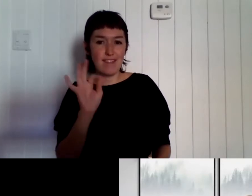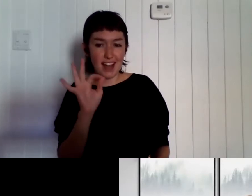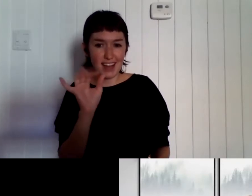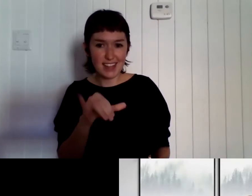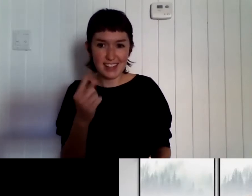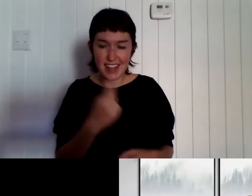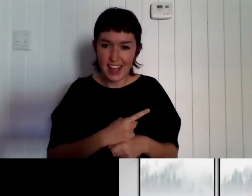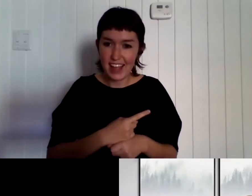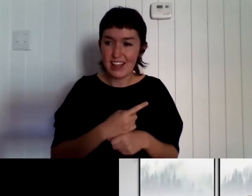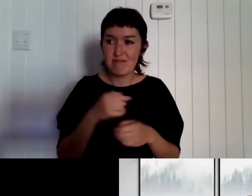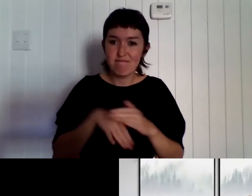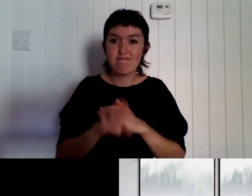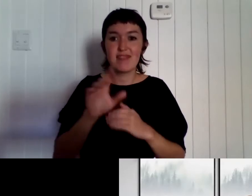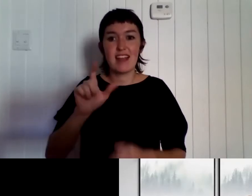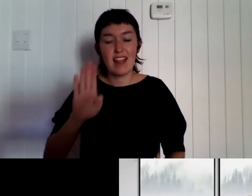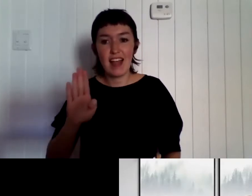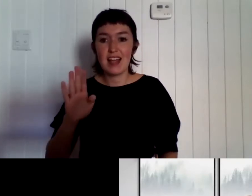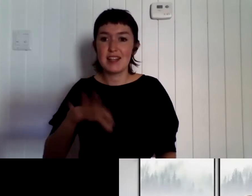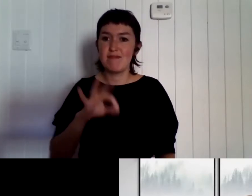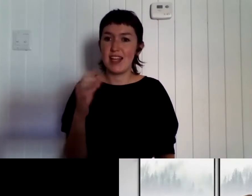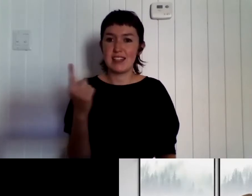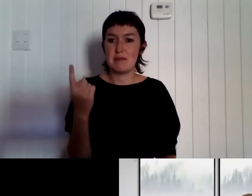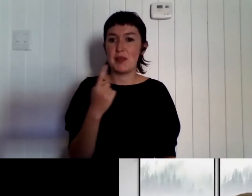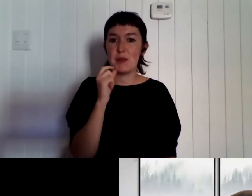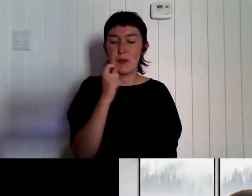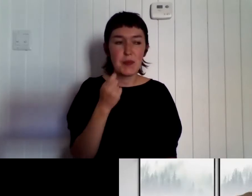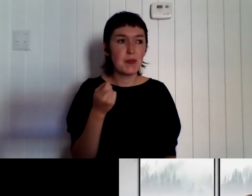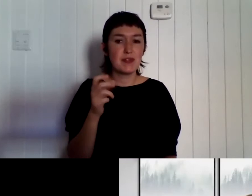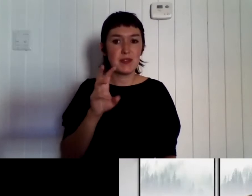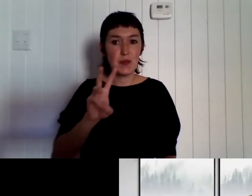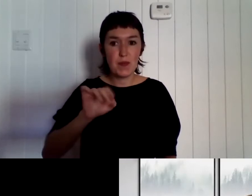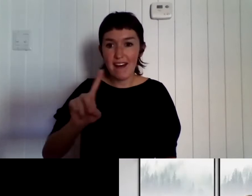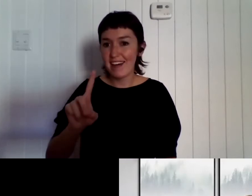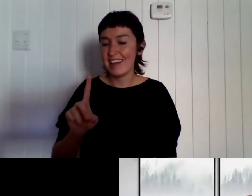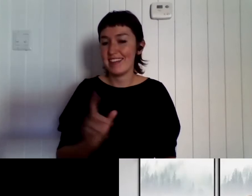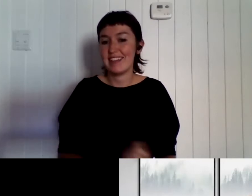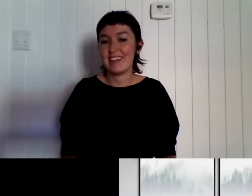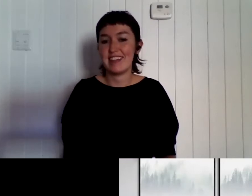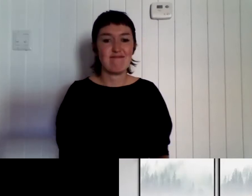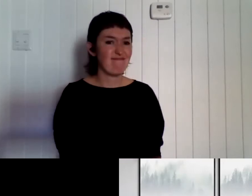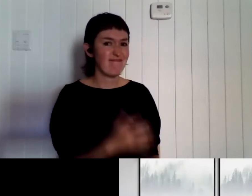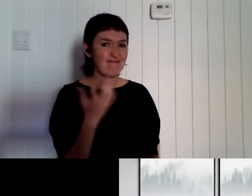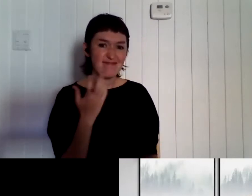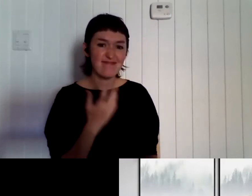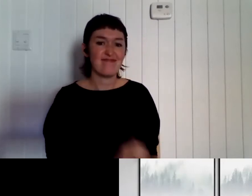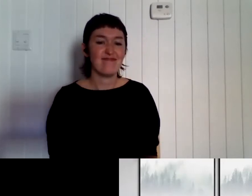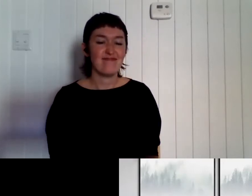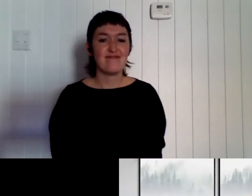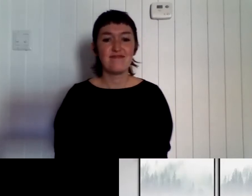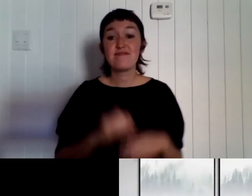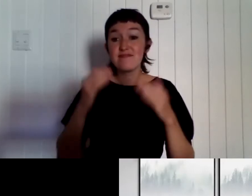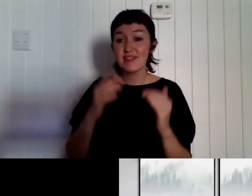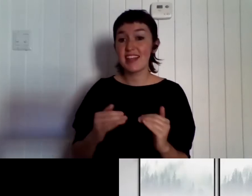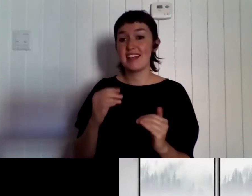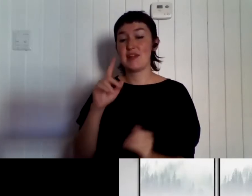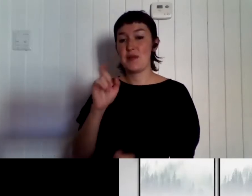when you come into the lab. It's a wild ride sometimes. Absolutely. Yeah. All right, our next question is from Cassia.